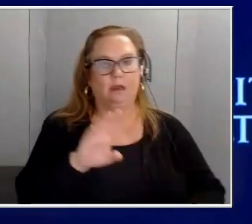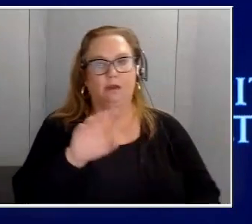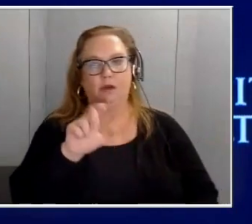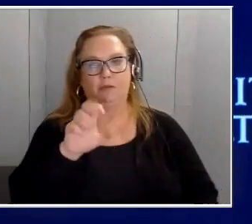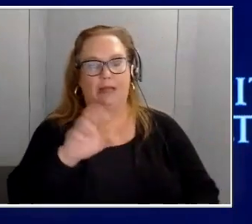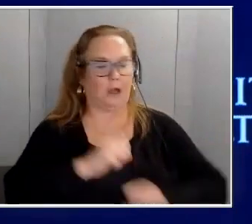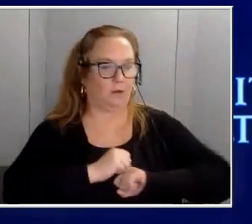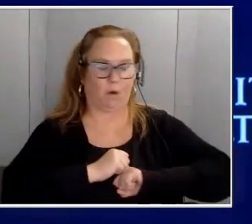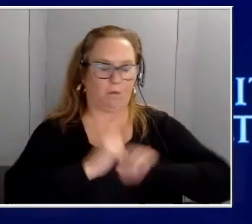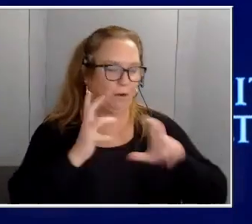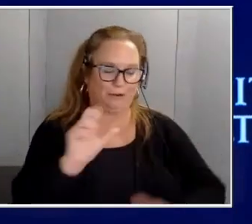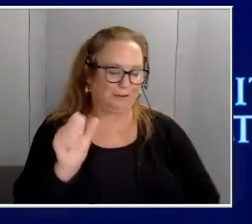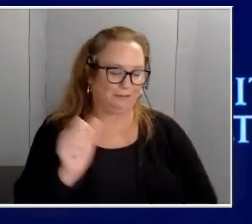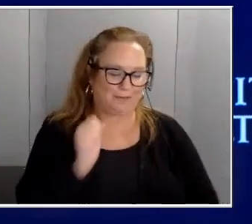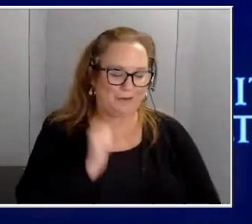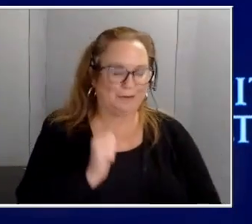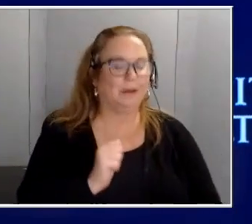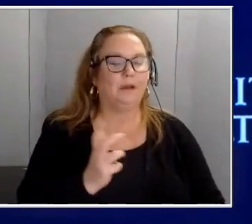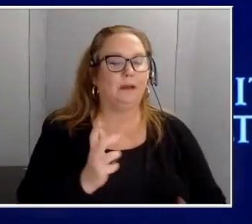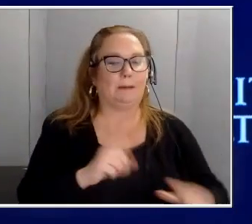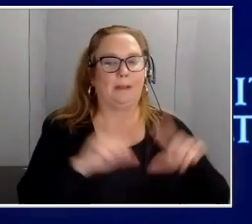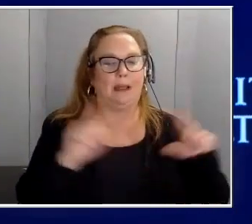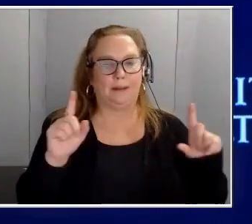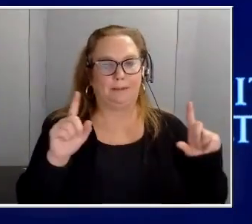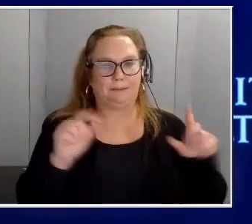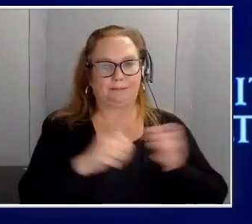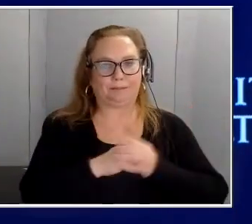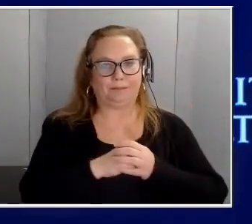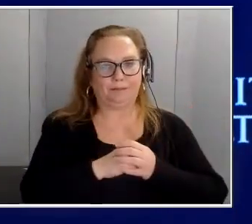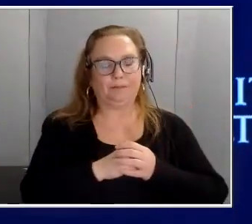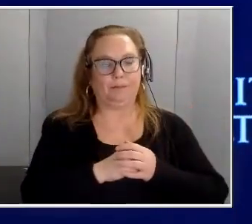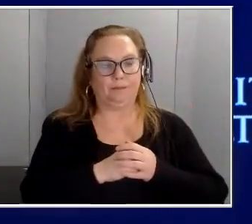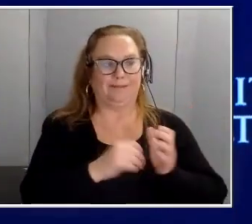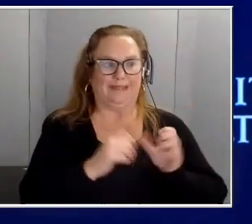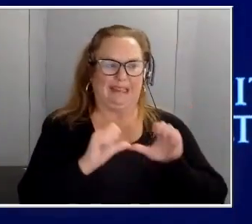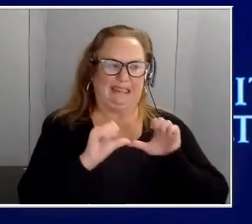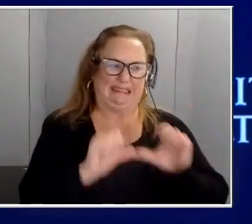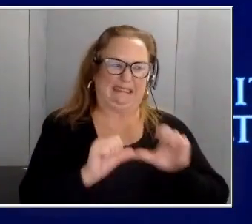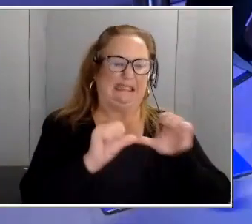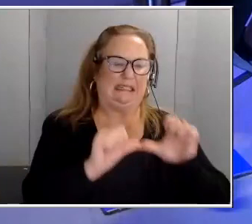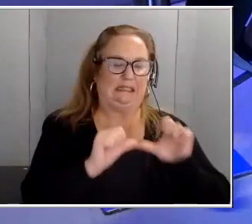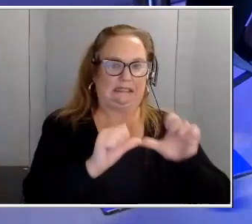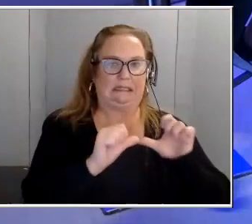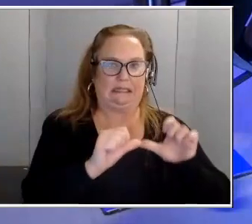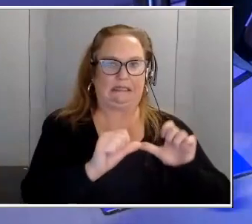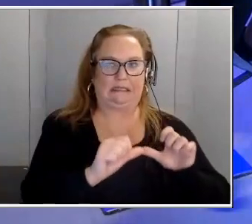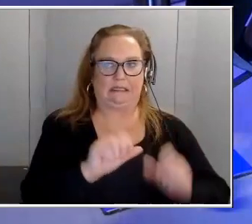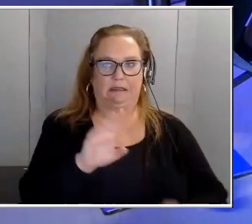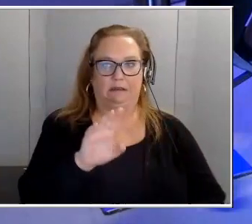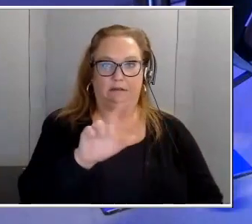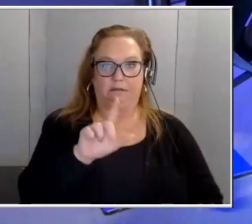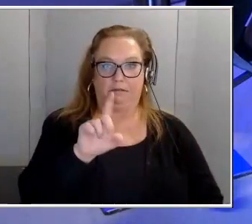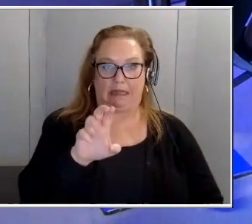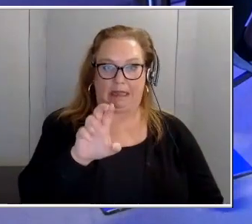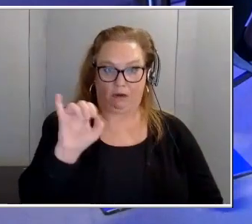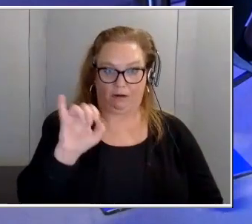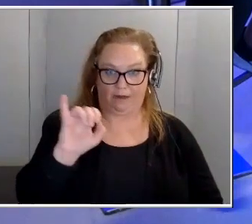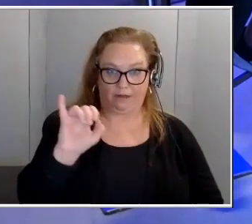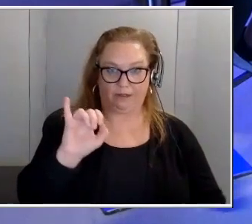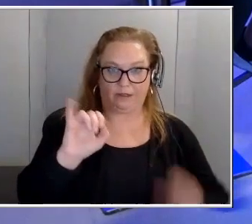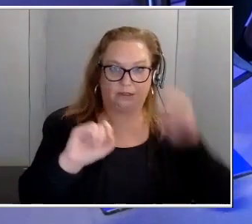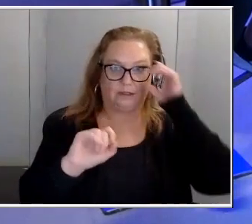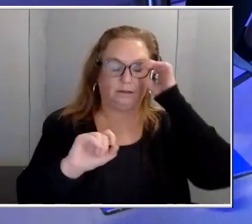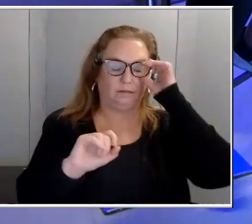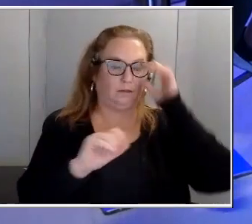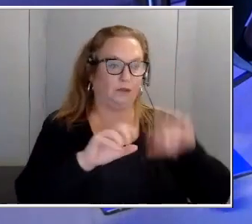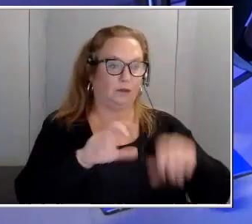burst. Okay. But doing it chronically can cause problems down the road. Bladder infections? How common? Those are pretty common.